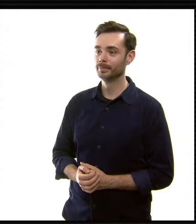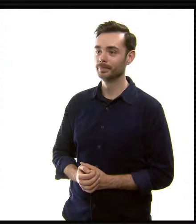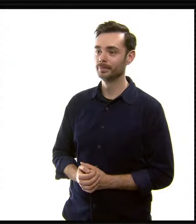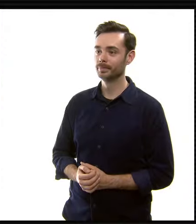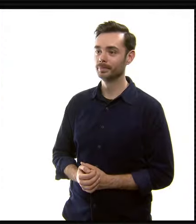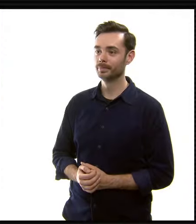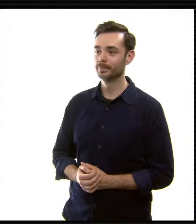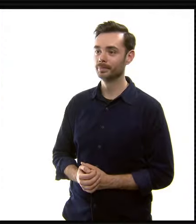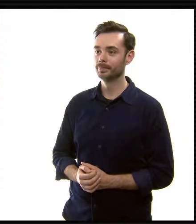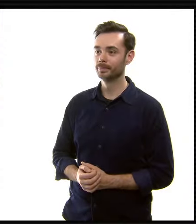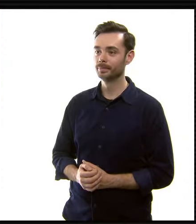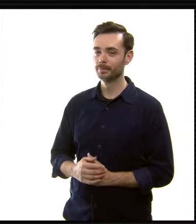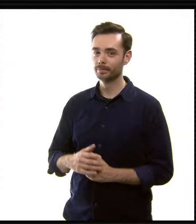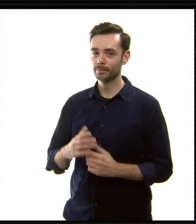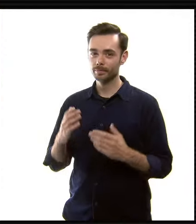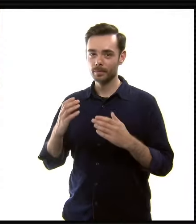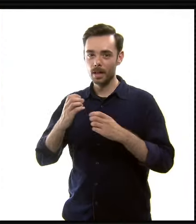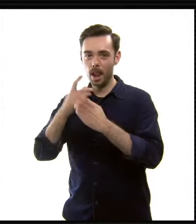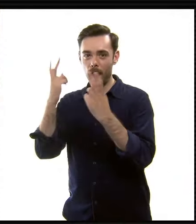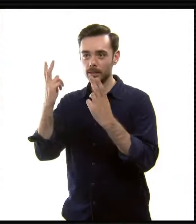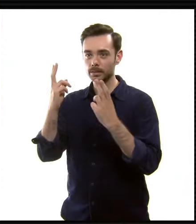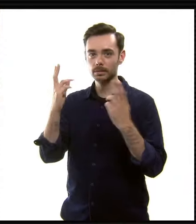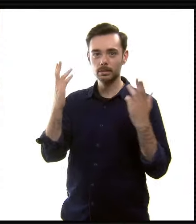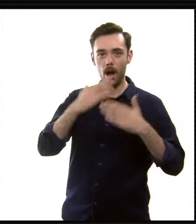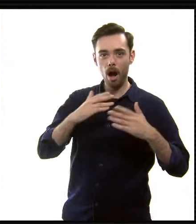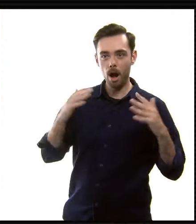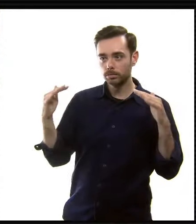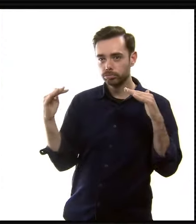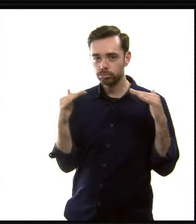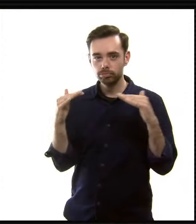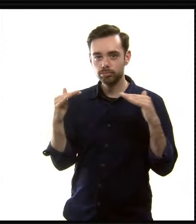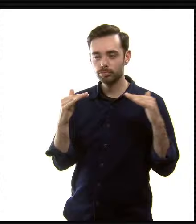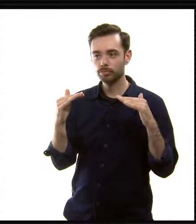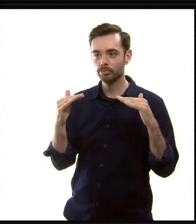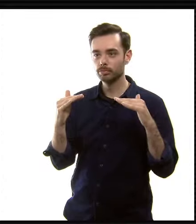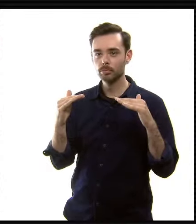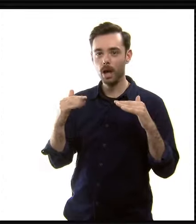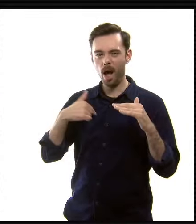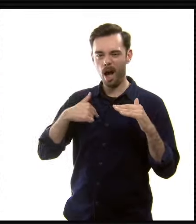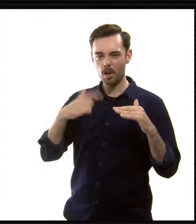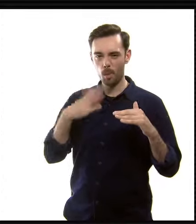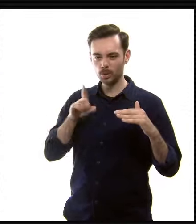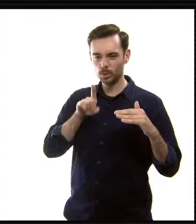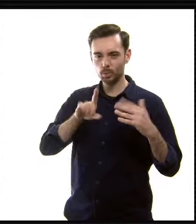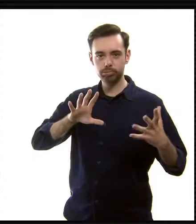between light and dark. I will destroy the balance